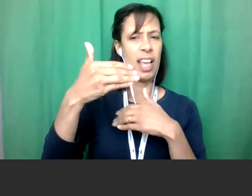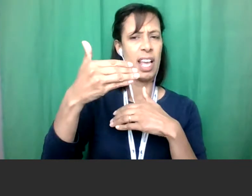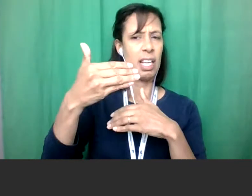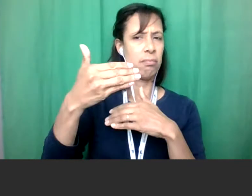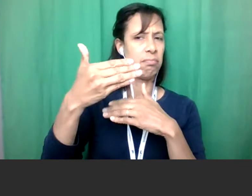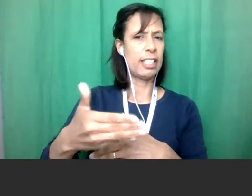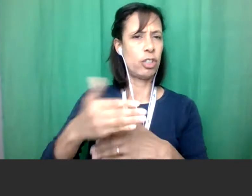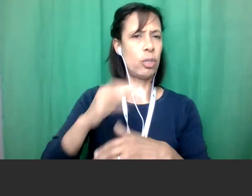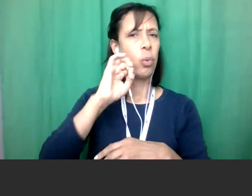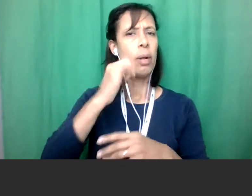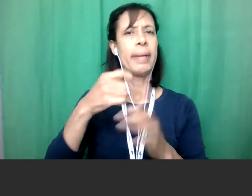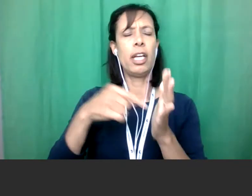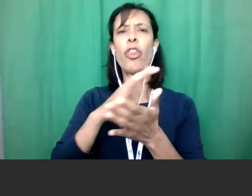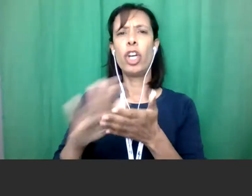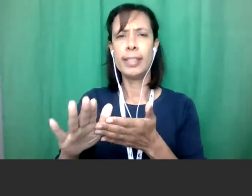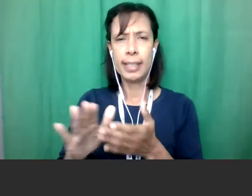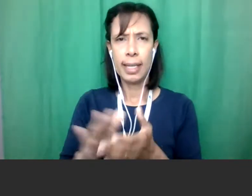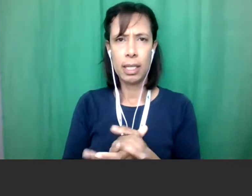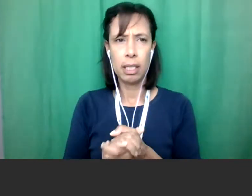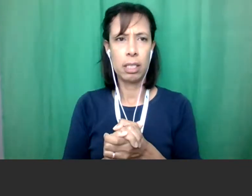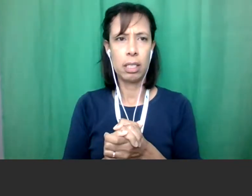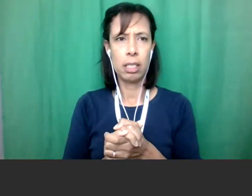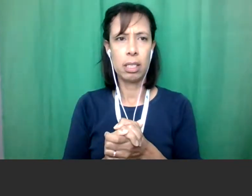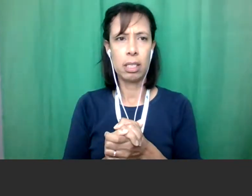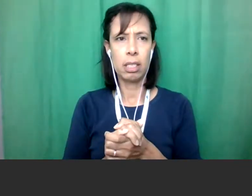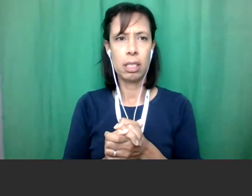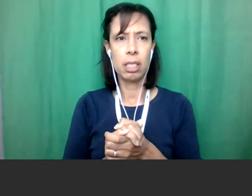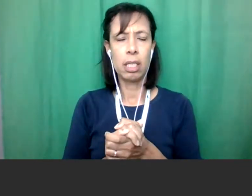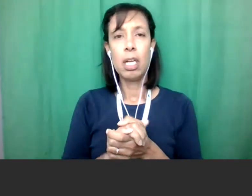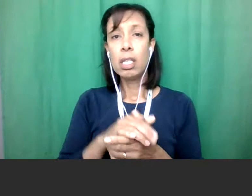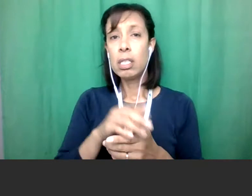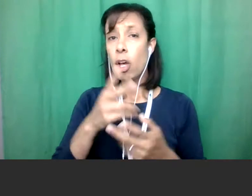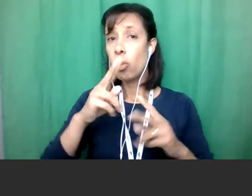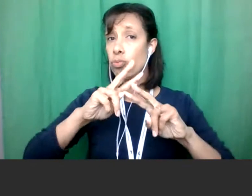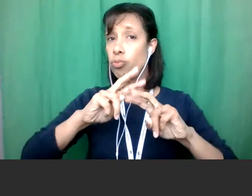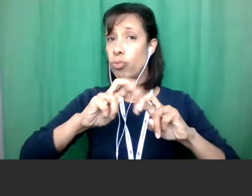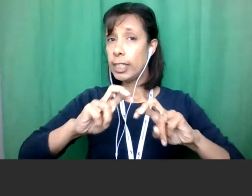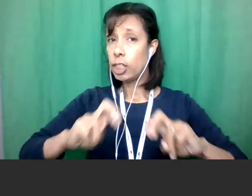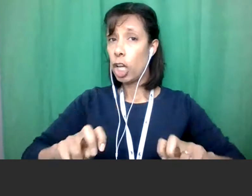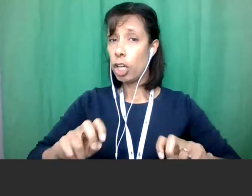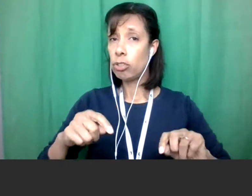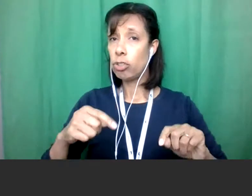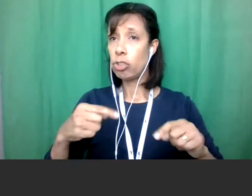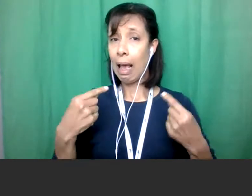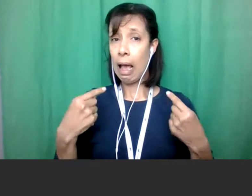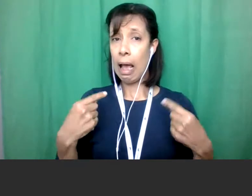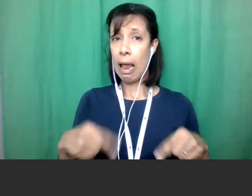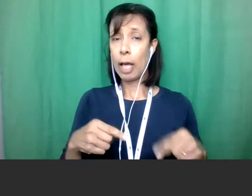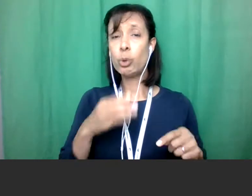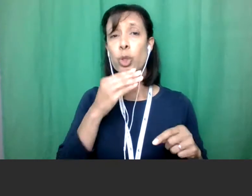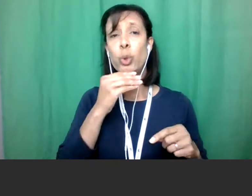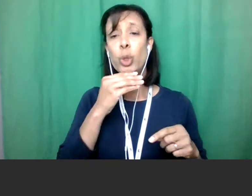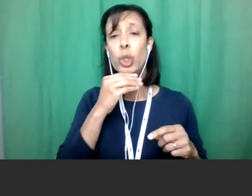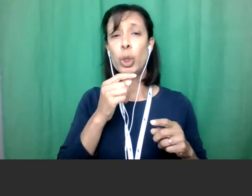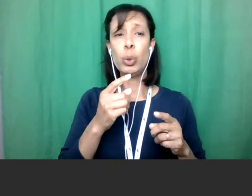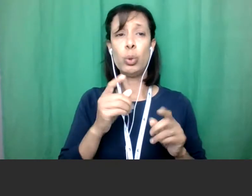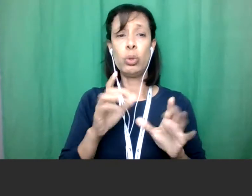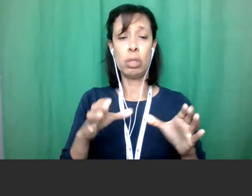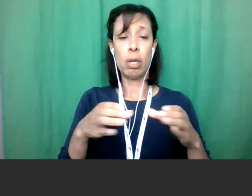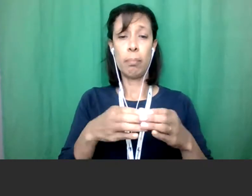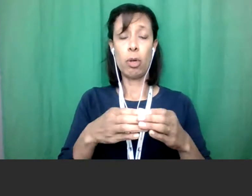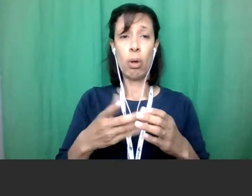Yes. Can we base our research on a previous module? Yeah, absolutely. So if you have, if you've been studying on